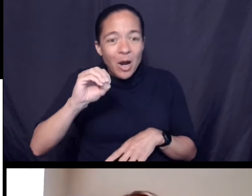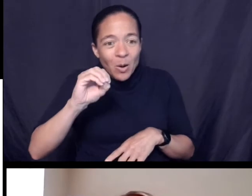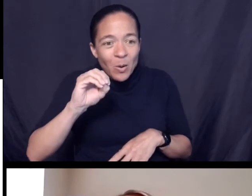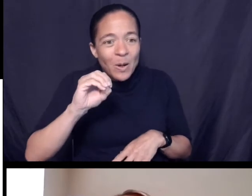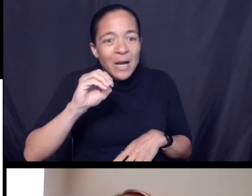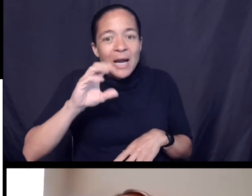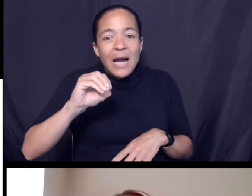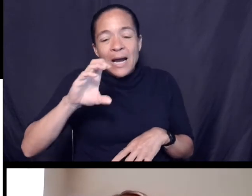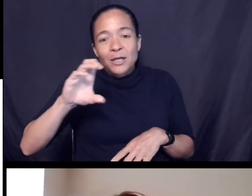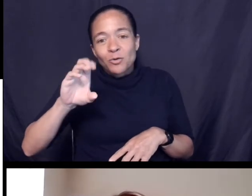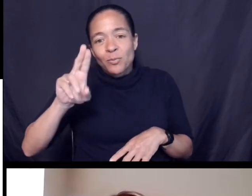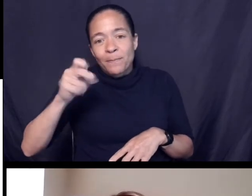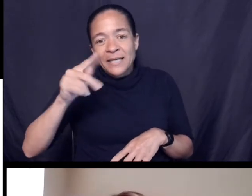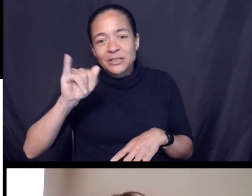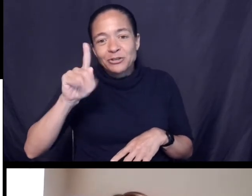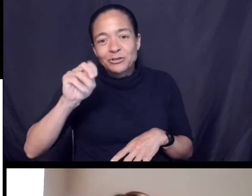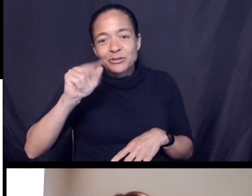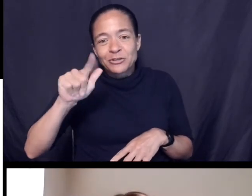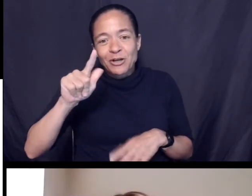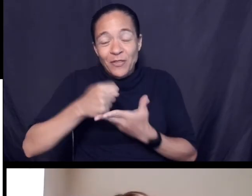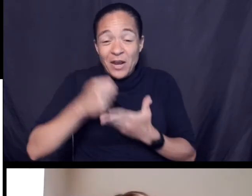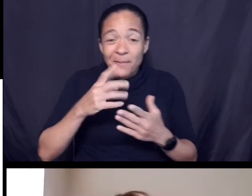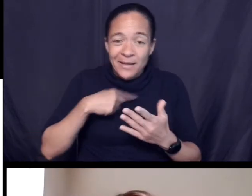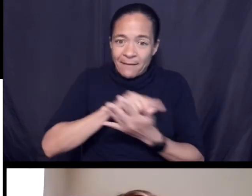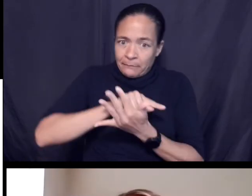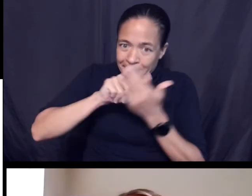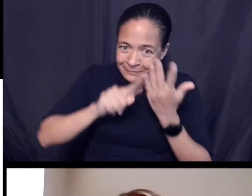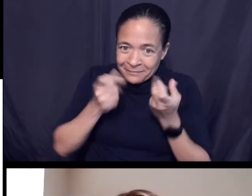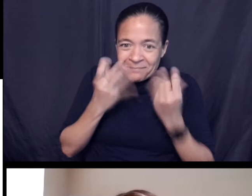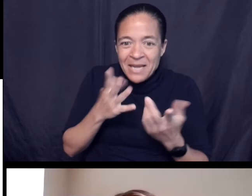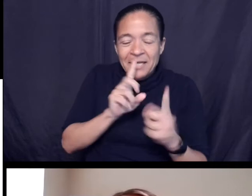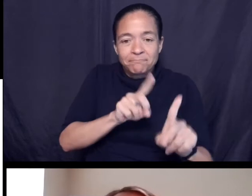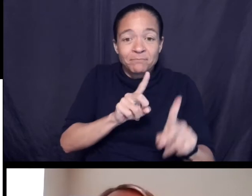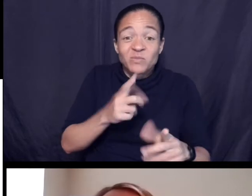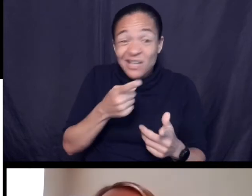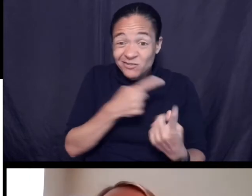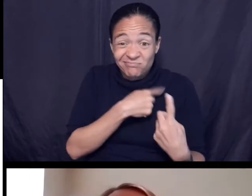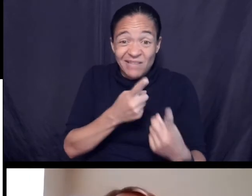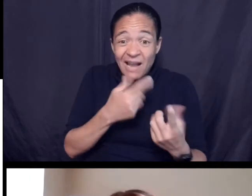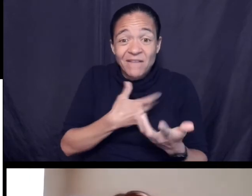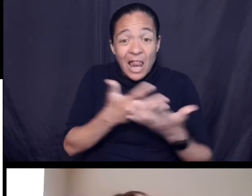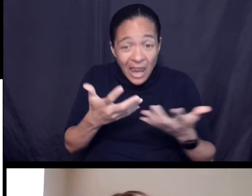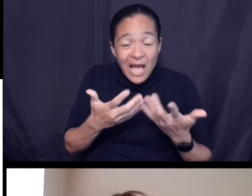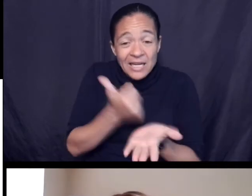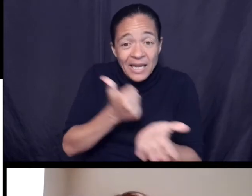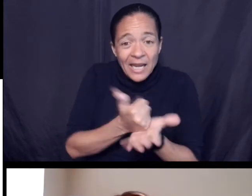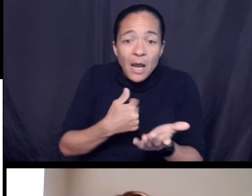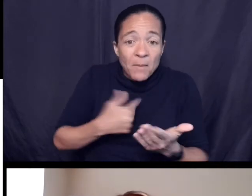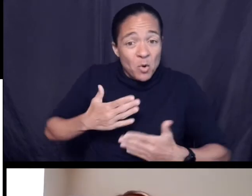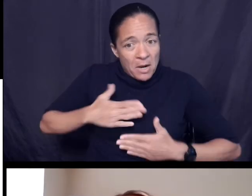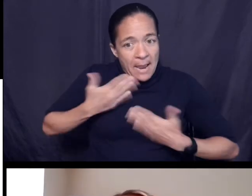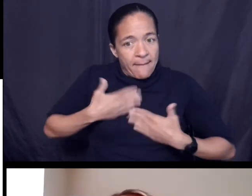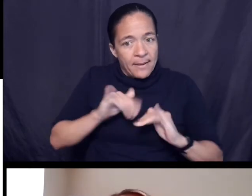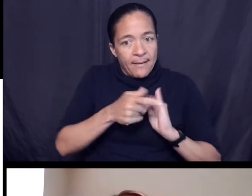And so she's gotten a lot of help and we're happy with how she's doing, but she is pretty